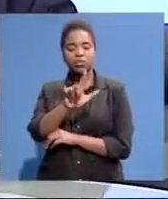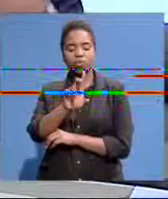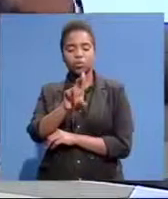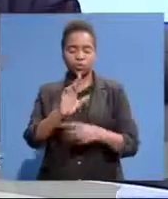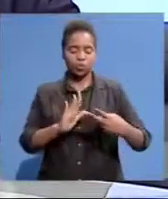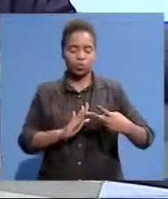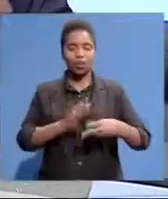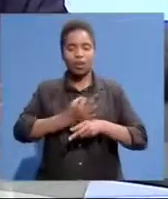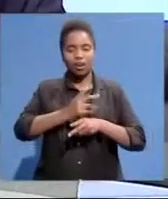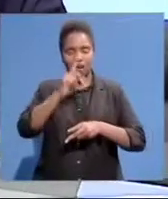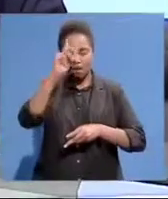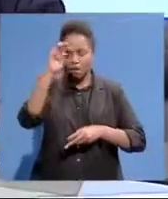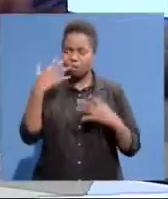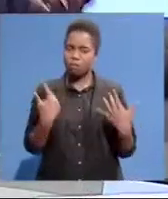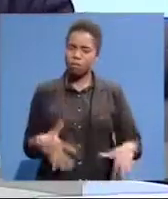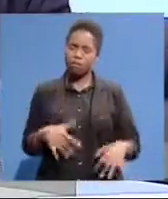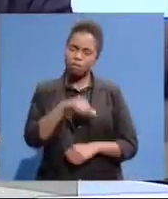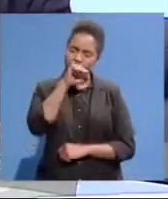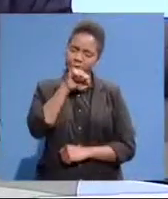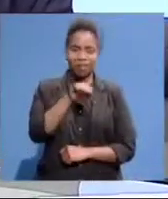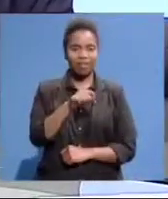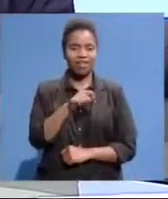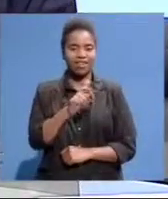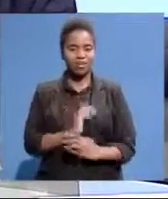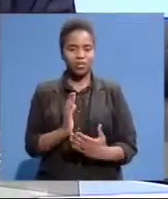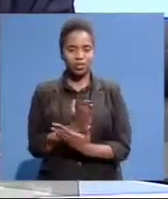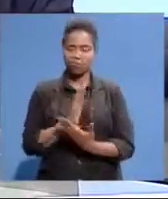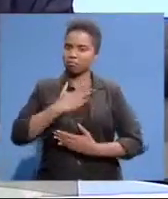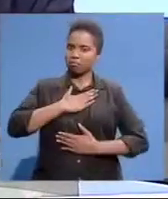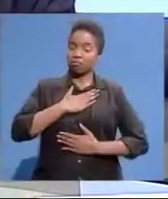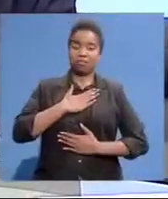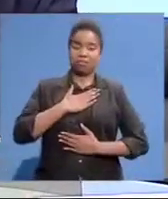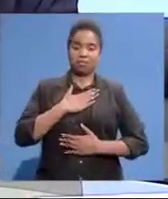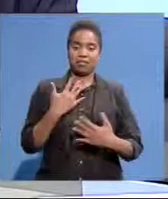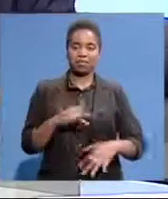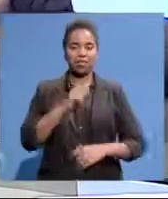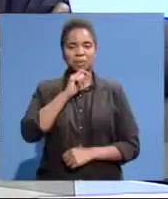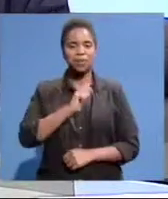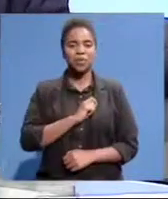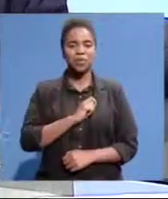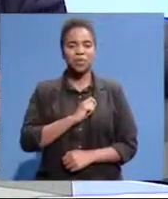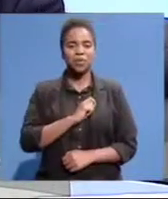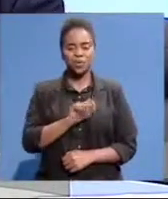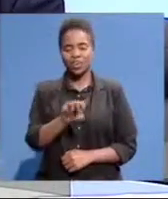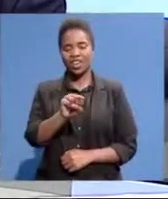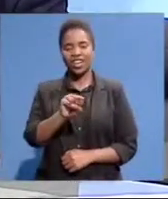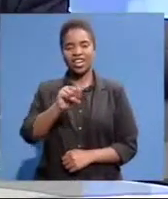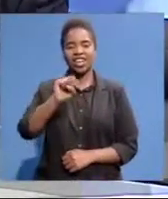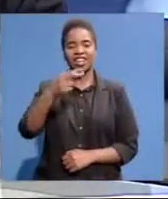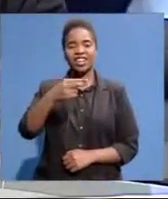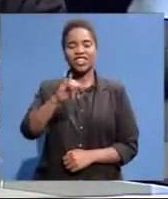prisoners were responding to our music. In particular, you know, Ishigish. Because apparently what